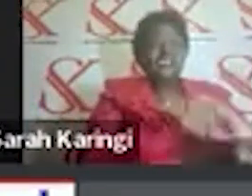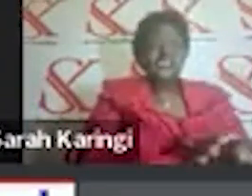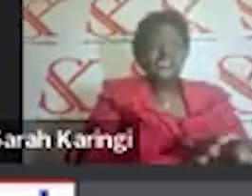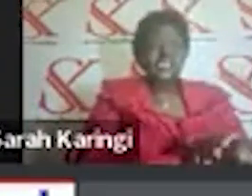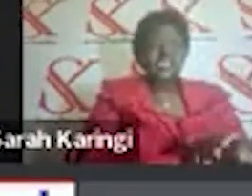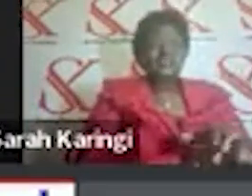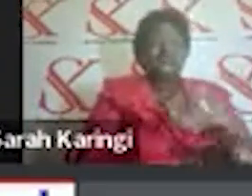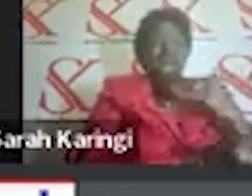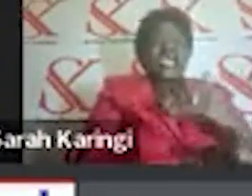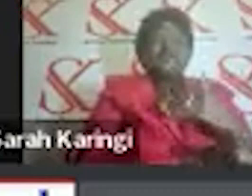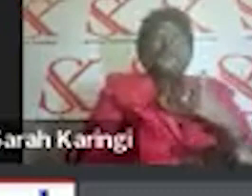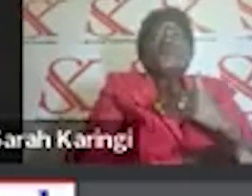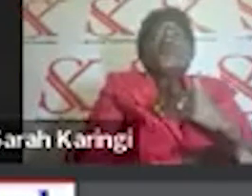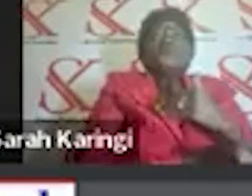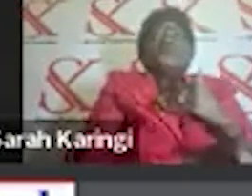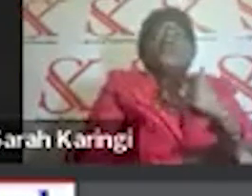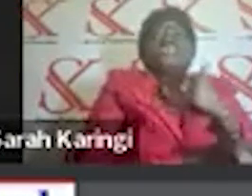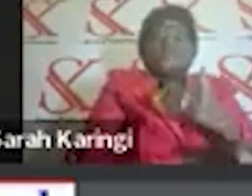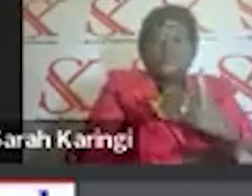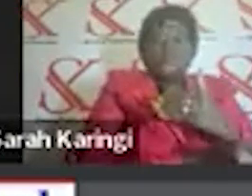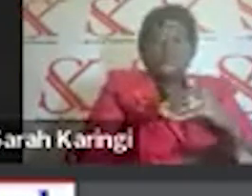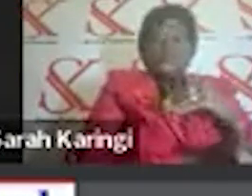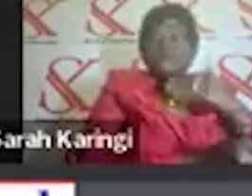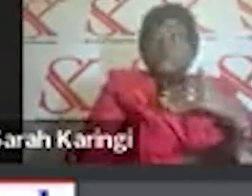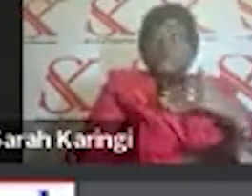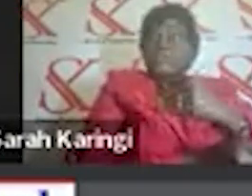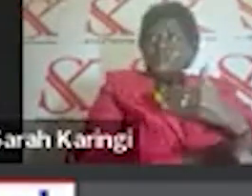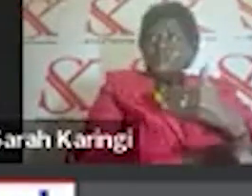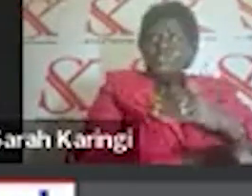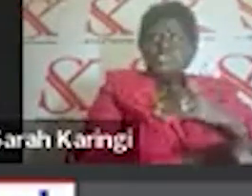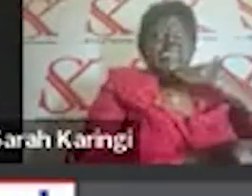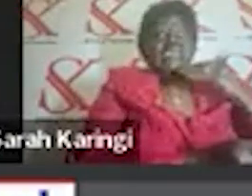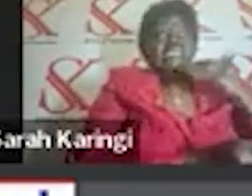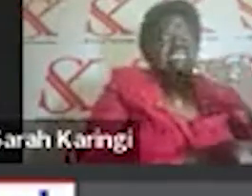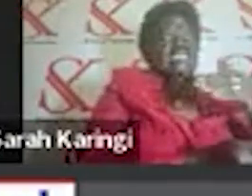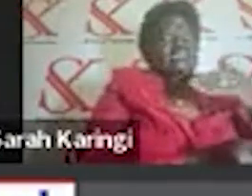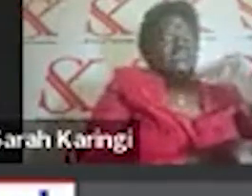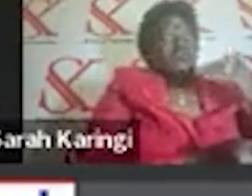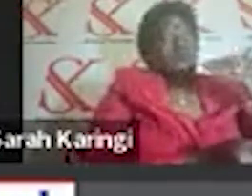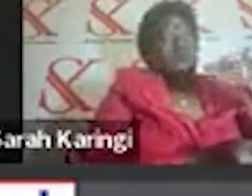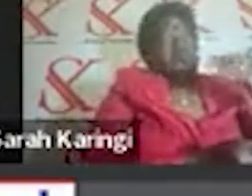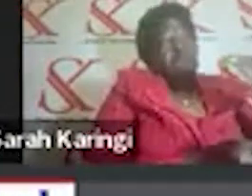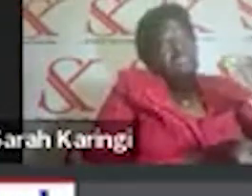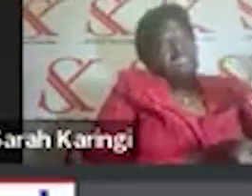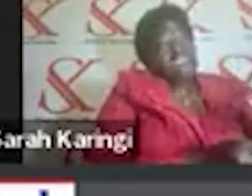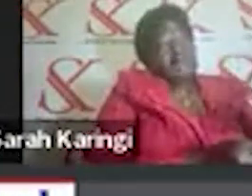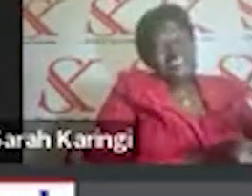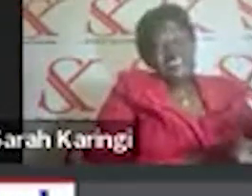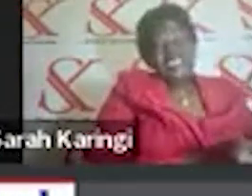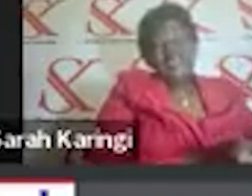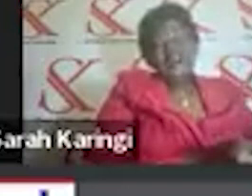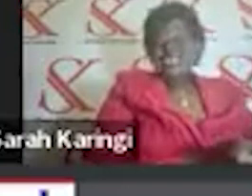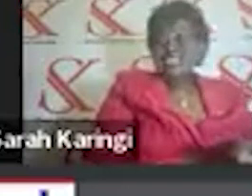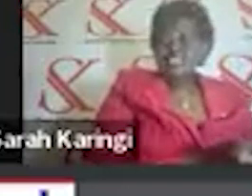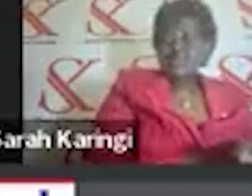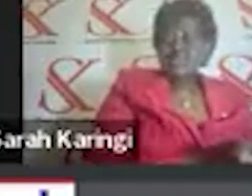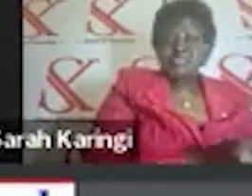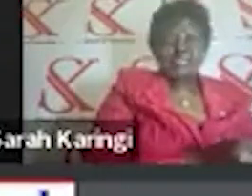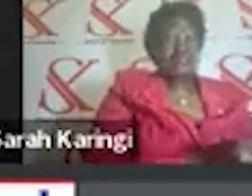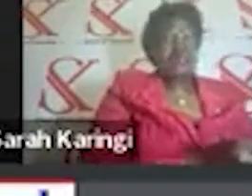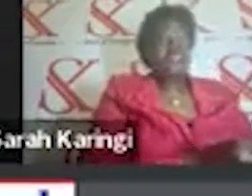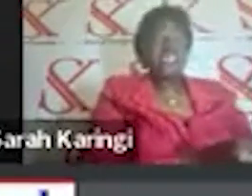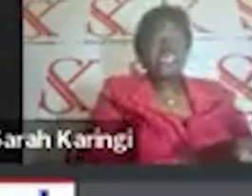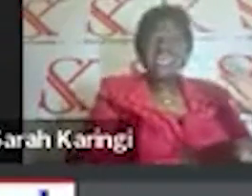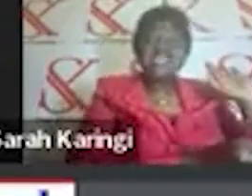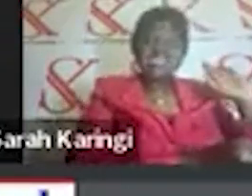few questions here. Do I walk the talk? Do I walk my talk? Is it that, do people take me seriously when I say something?